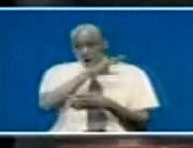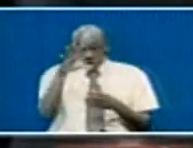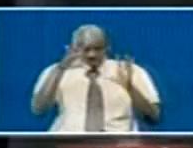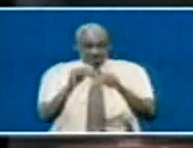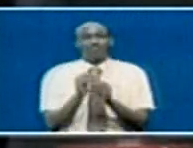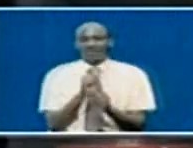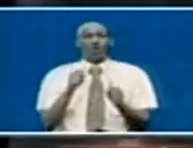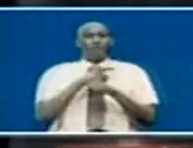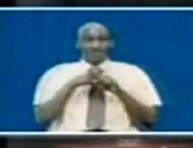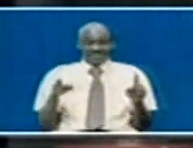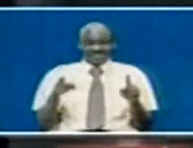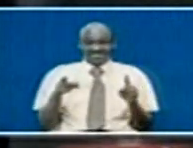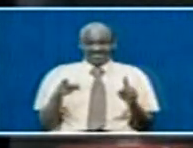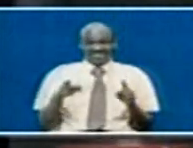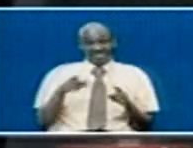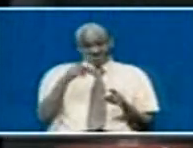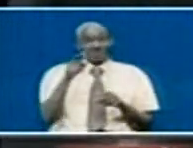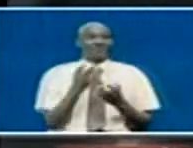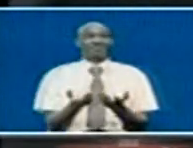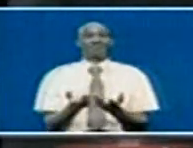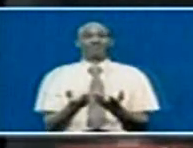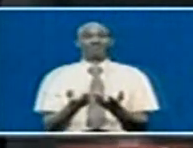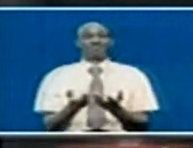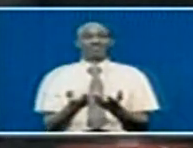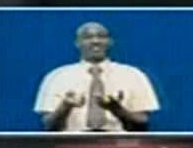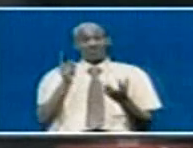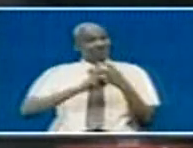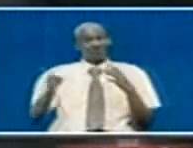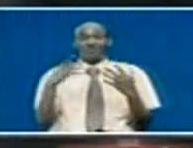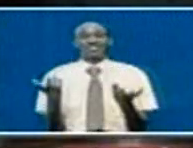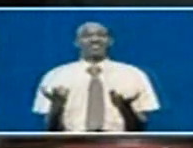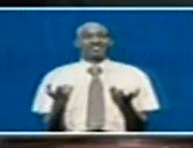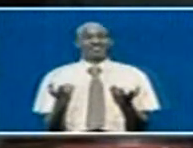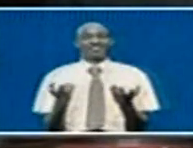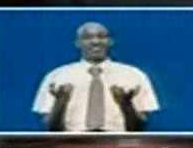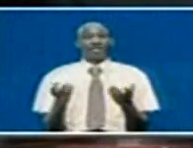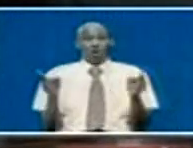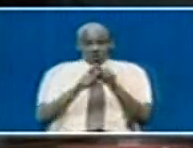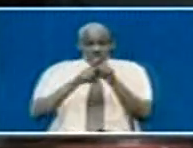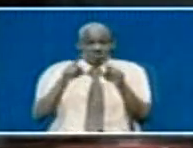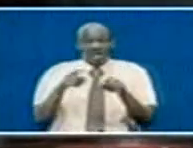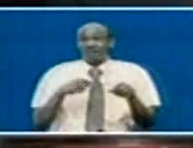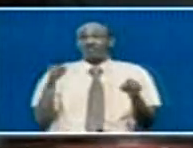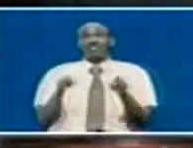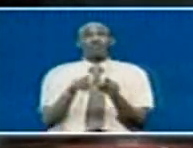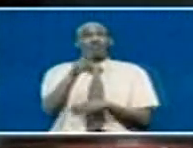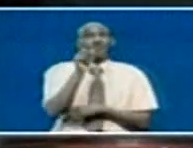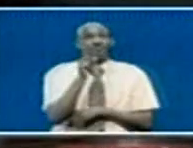altogether. But definitely they are on the defensive. They're on the run. And on the run. It is also the same. They